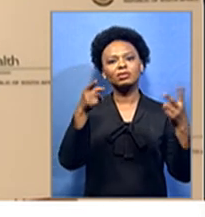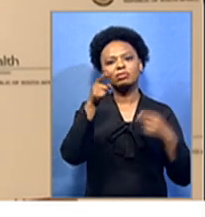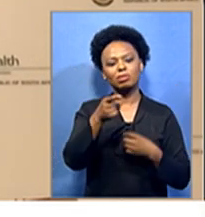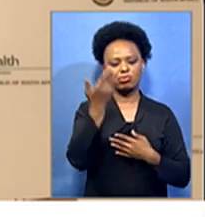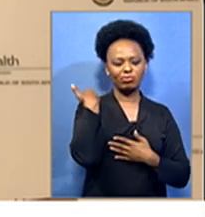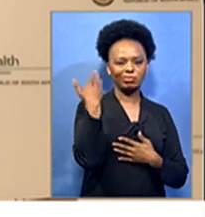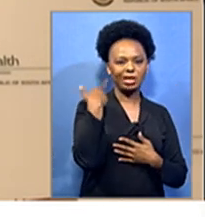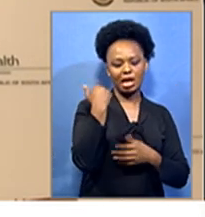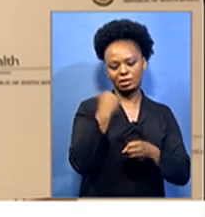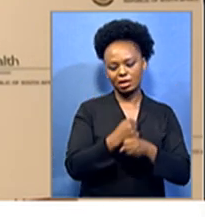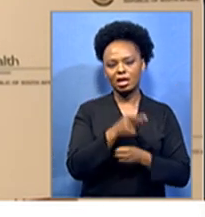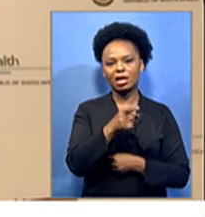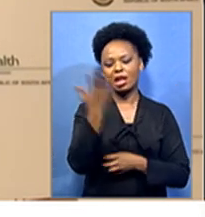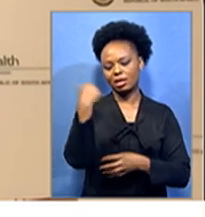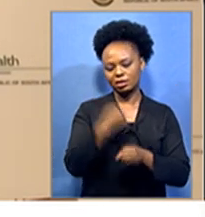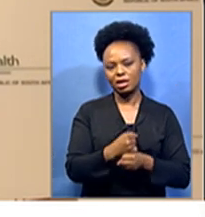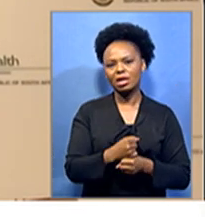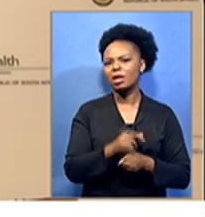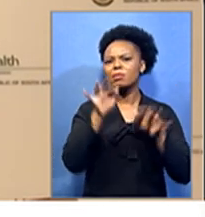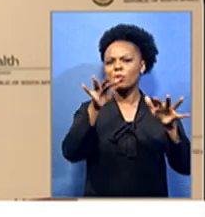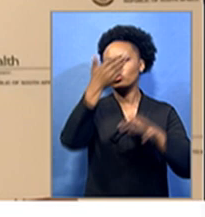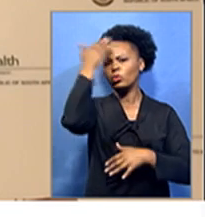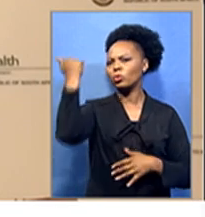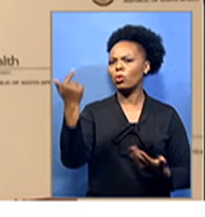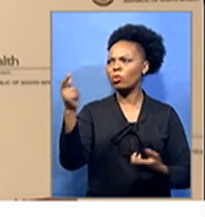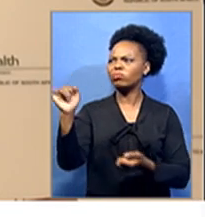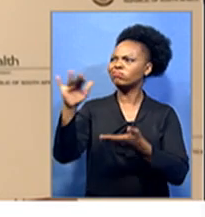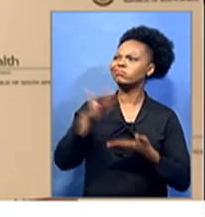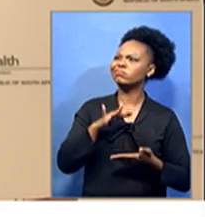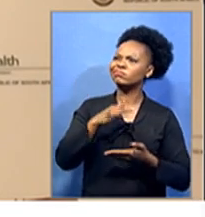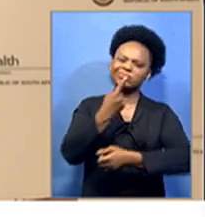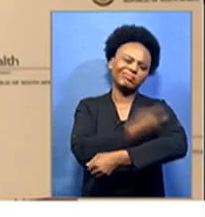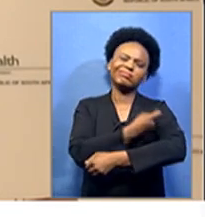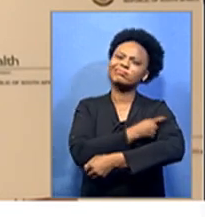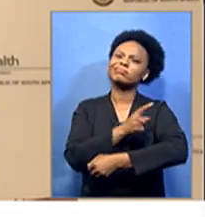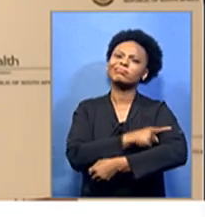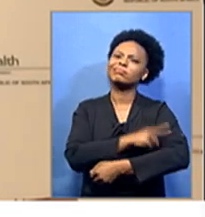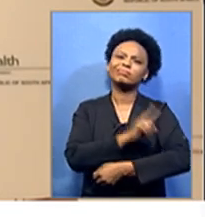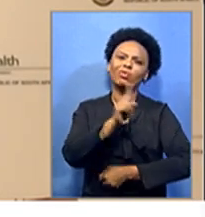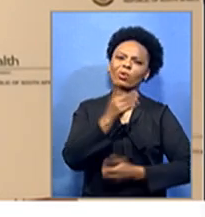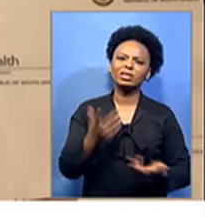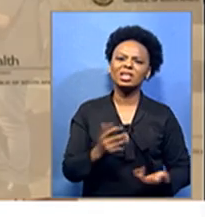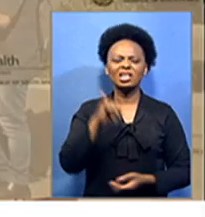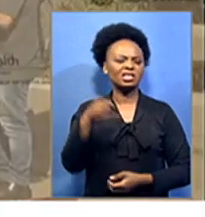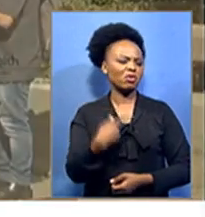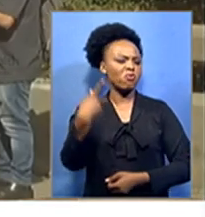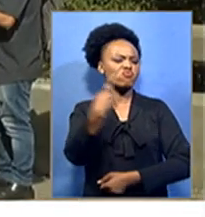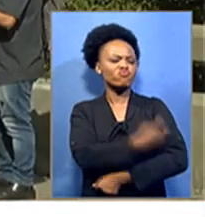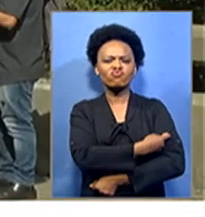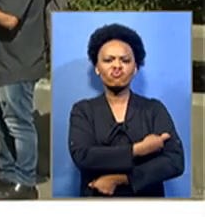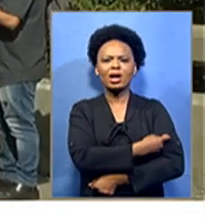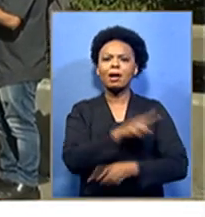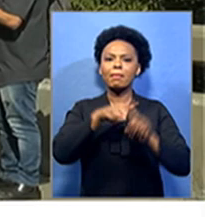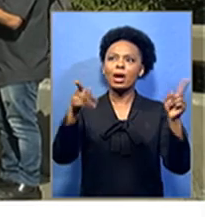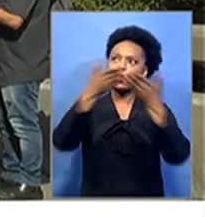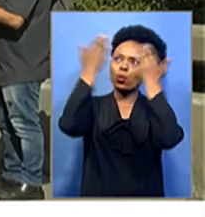year is that people didn't know what they were getting. If you got two people given an injection, they didn't know whether it was a placebo,